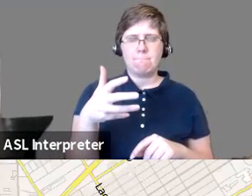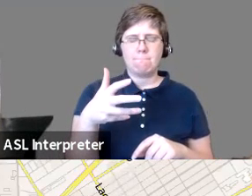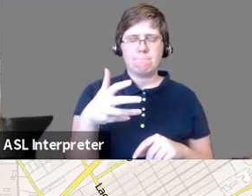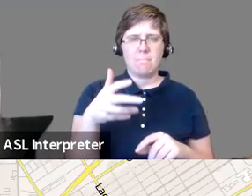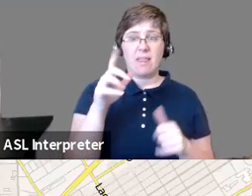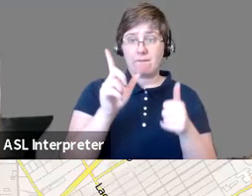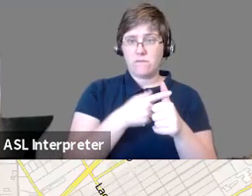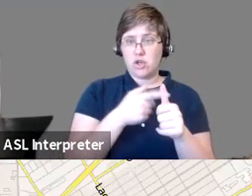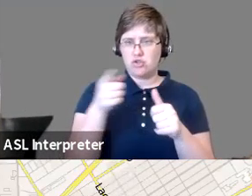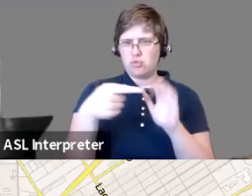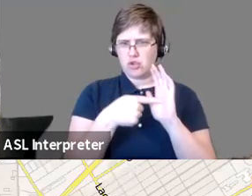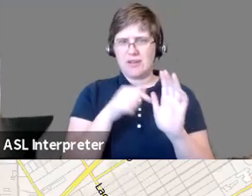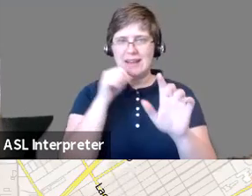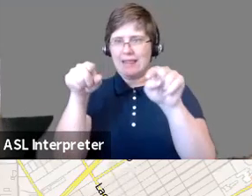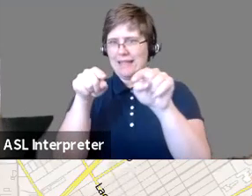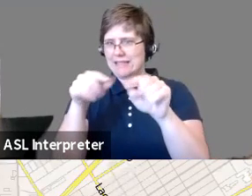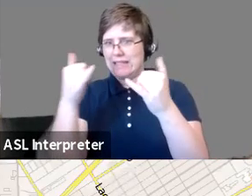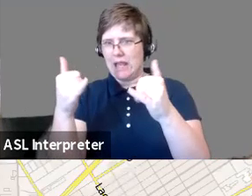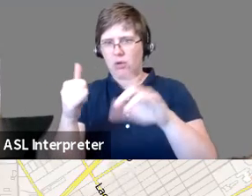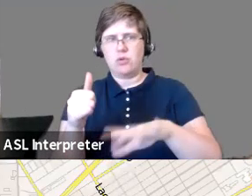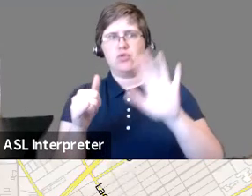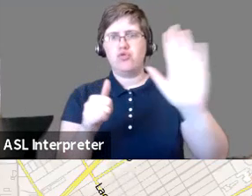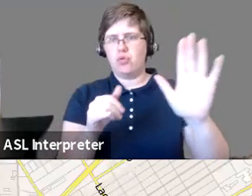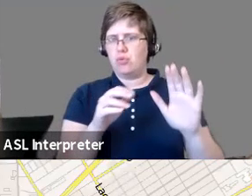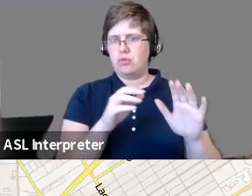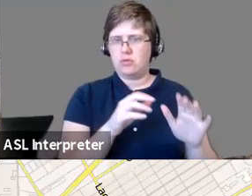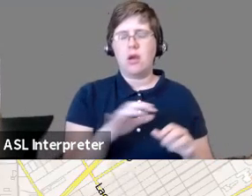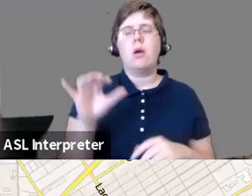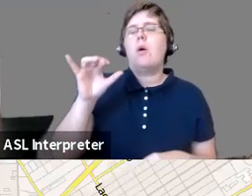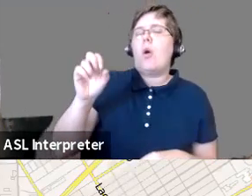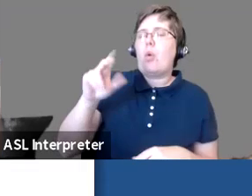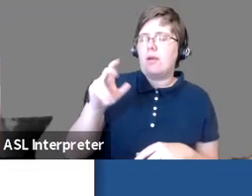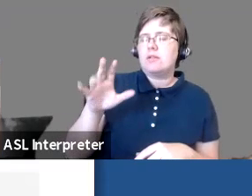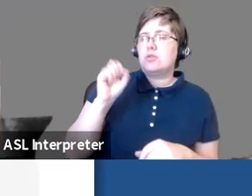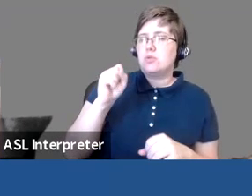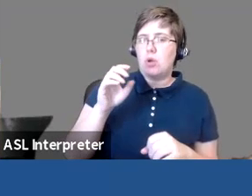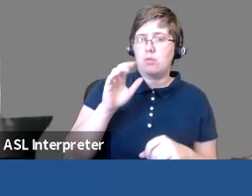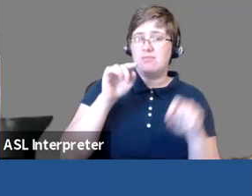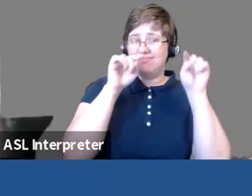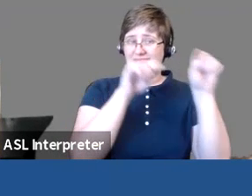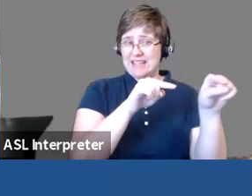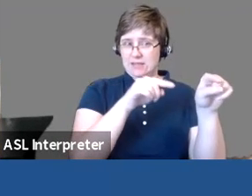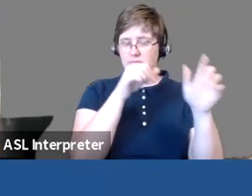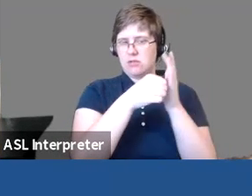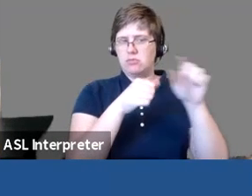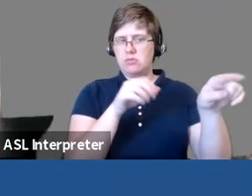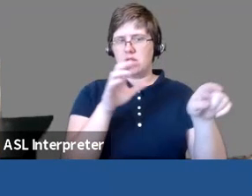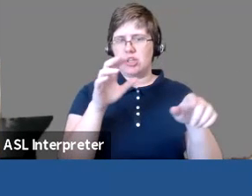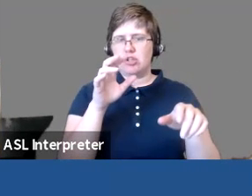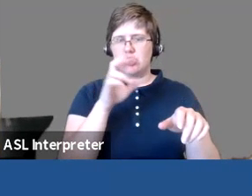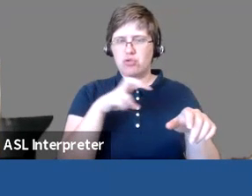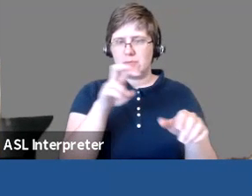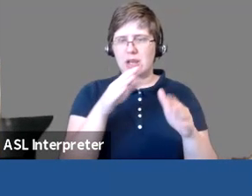the first thing you were showing, not what's on the screen right now. Okay, so the transportation navigation search.